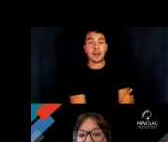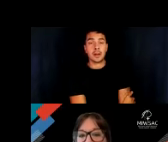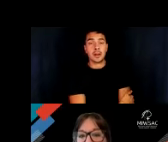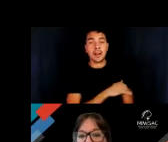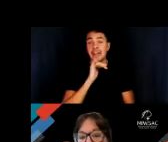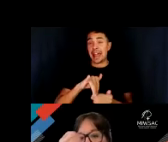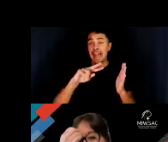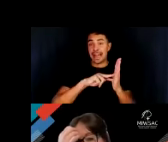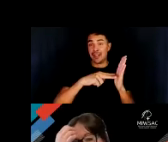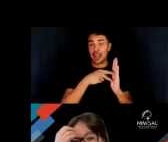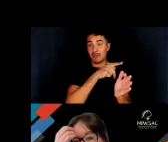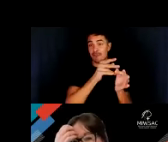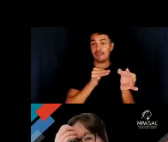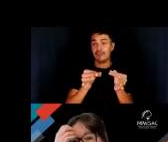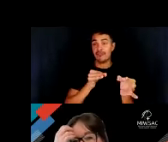definition,